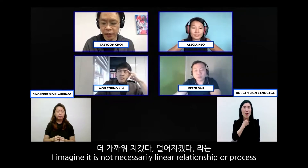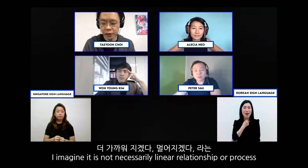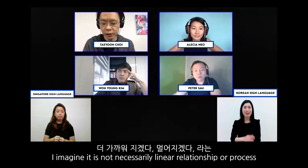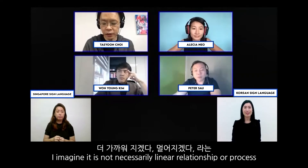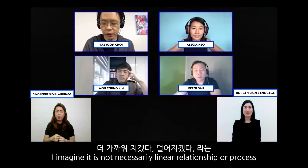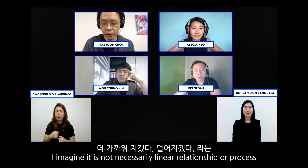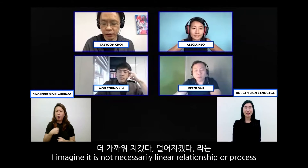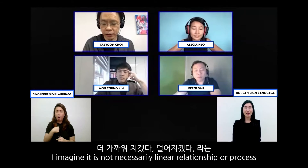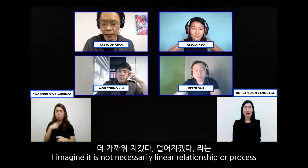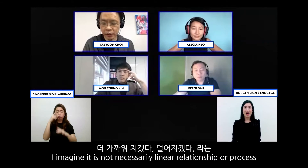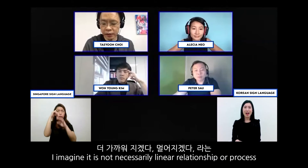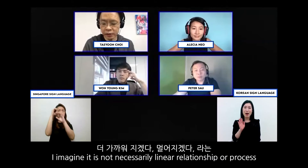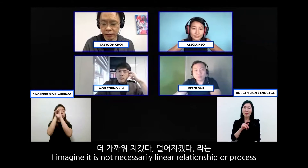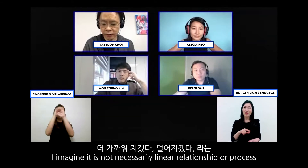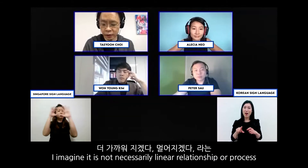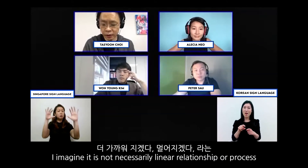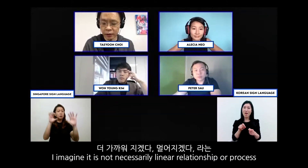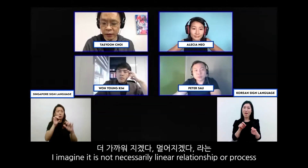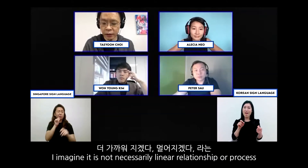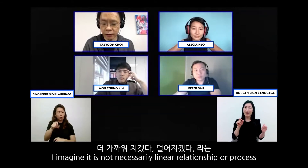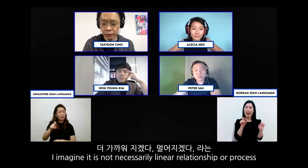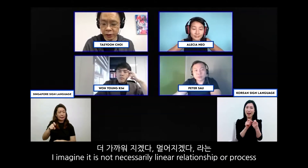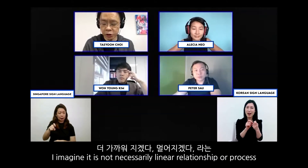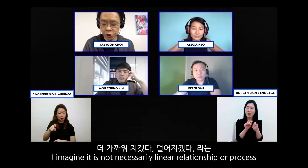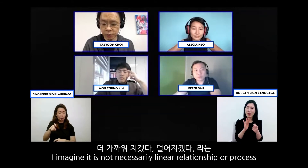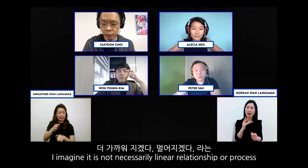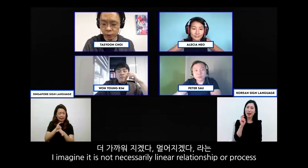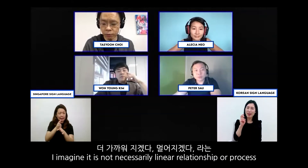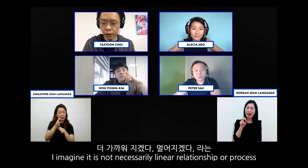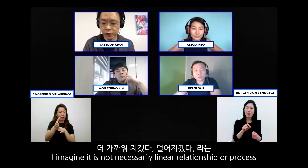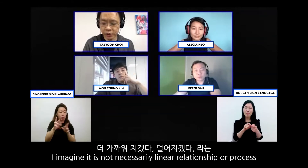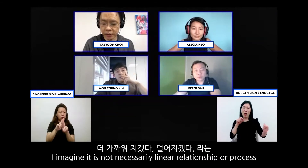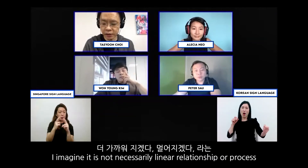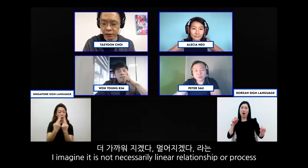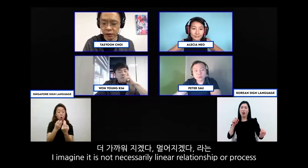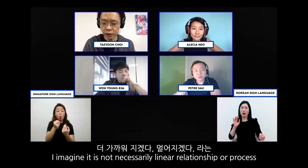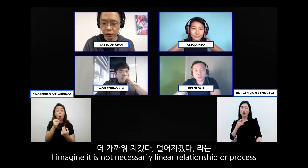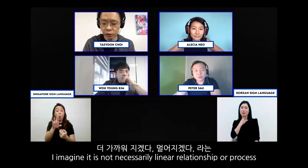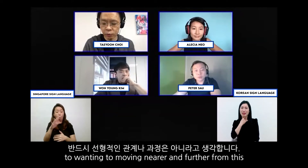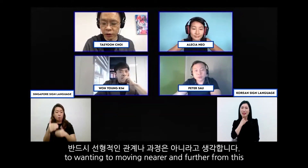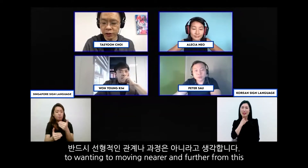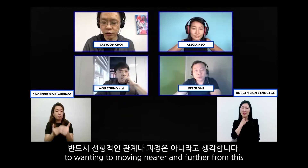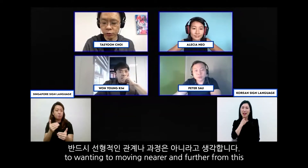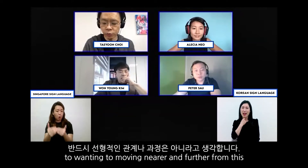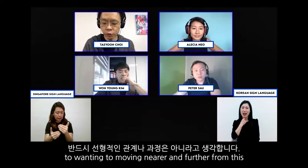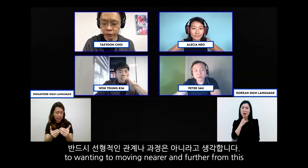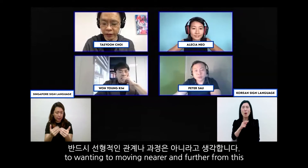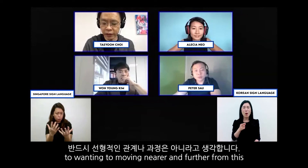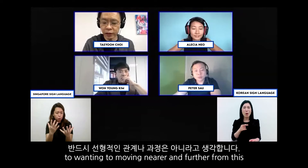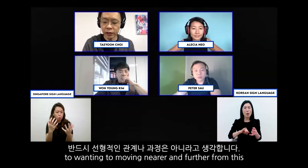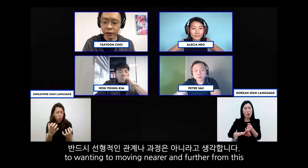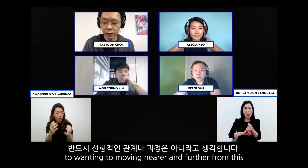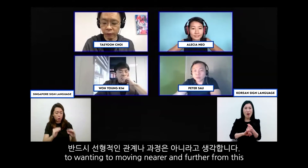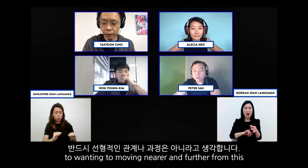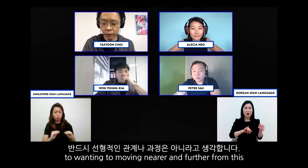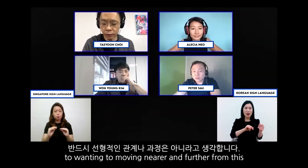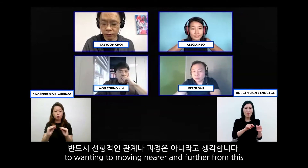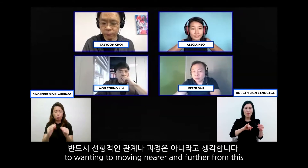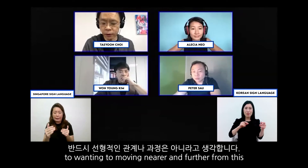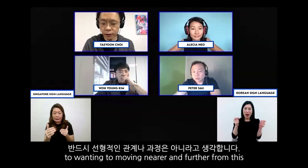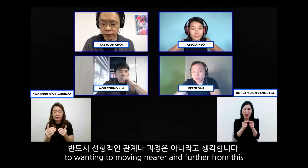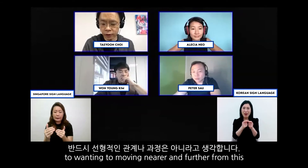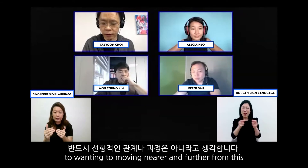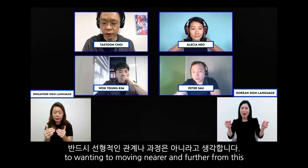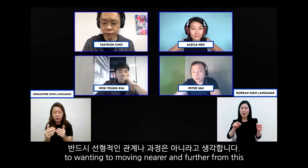I imagine it is not necessarily linear relationship or process. to wanting to moving nearer